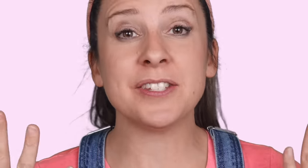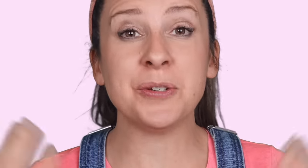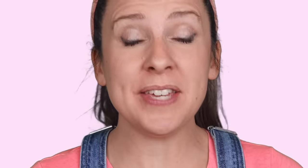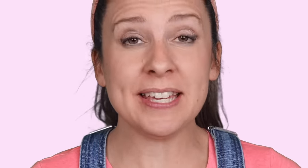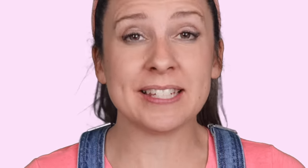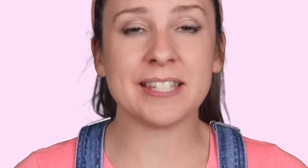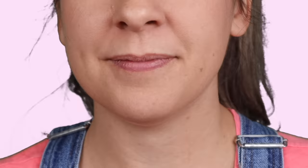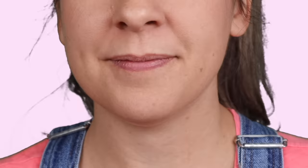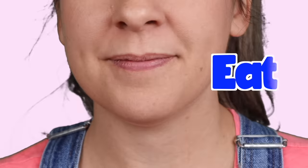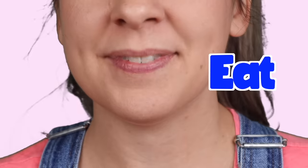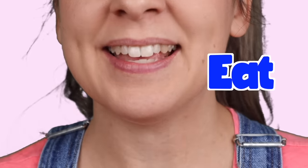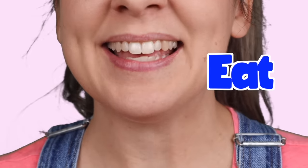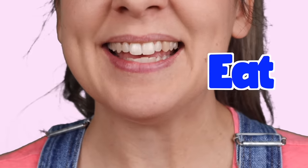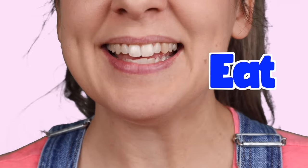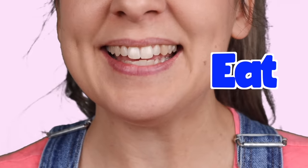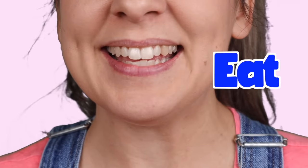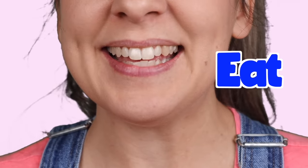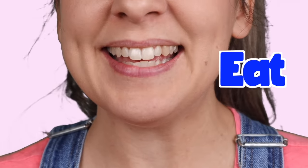Now let's do eat.